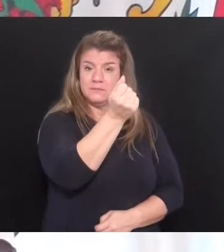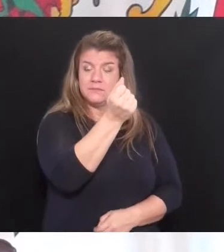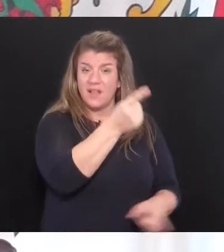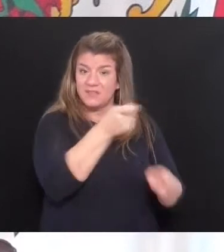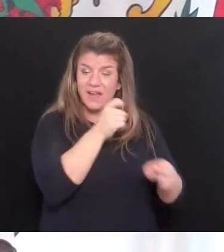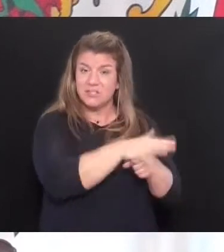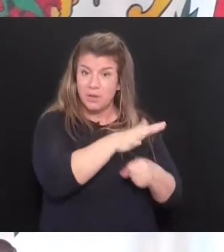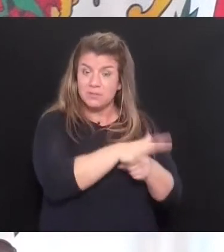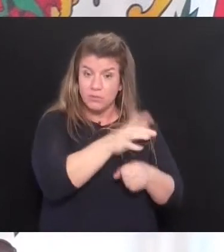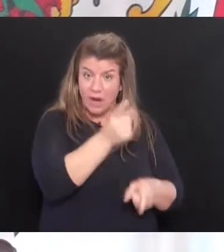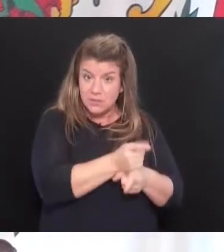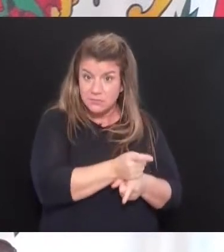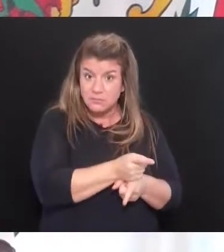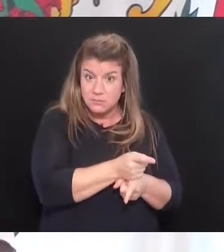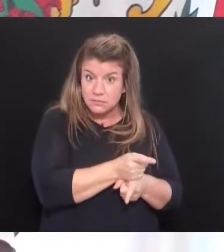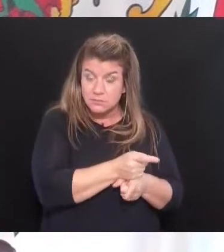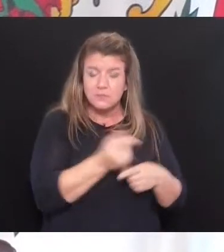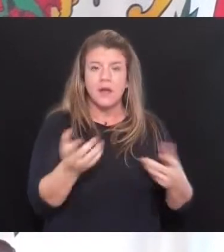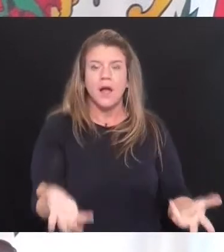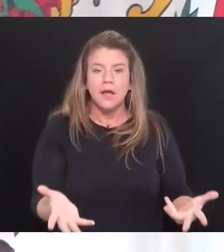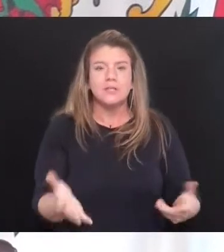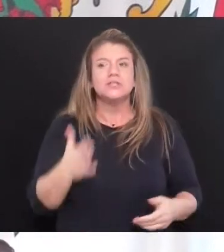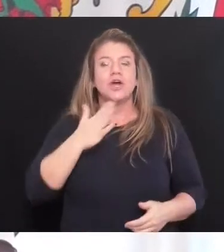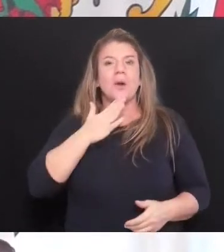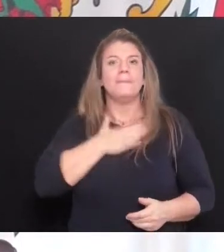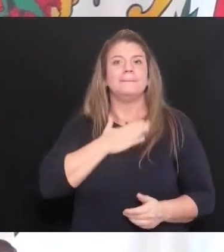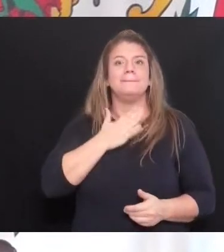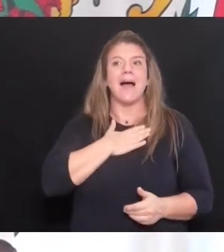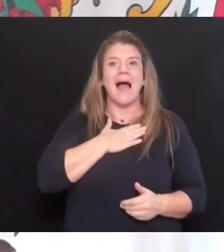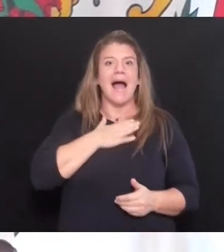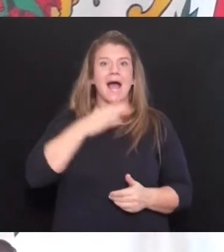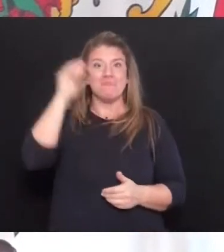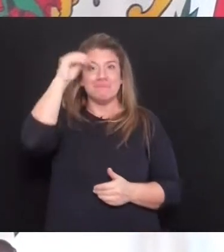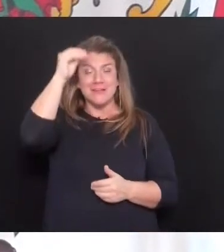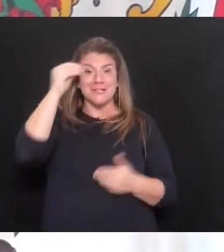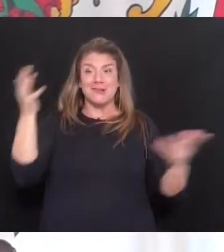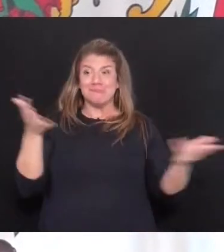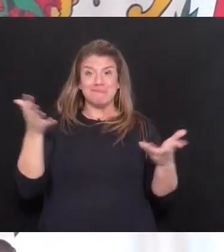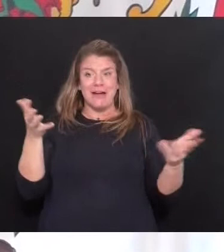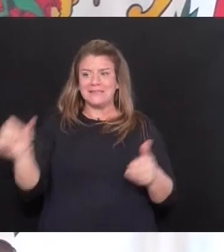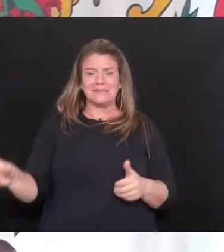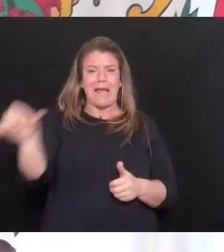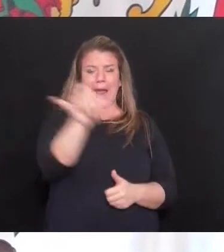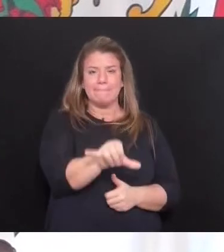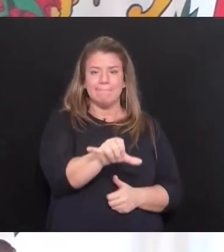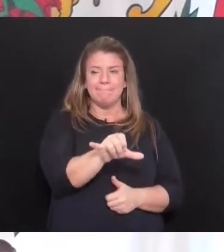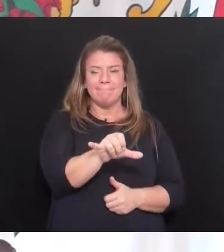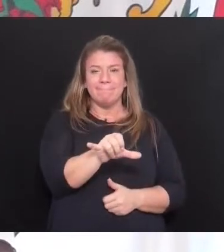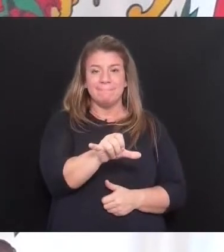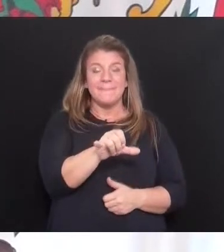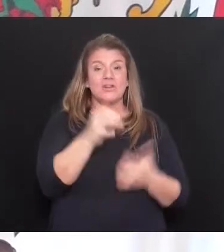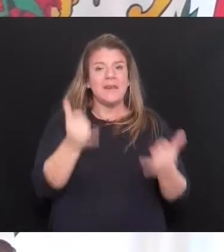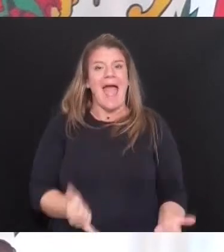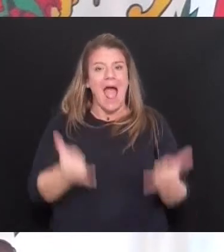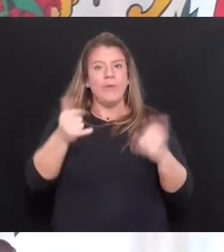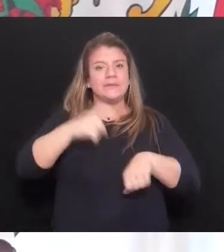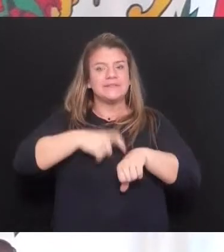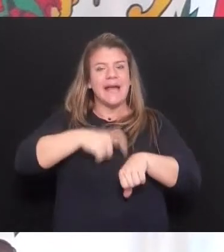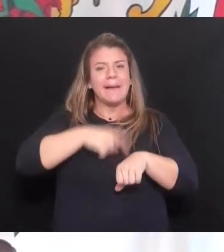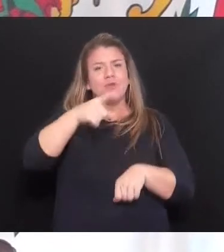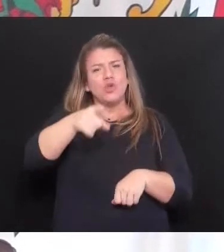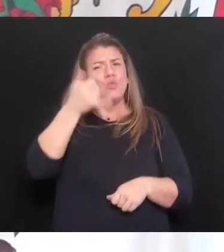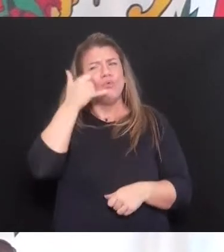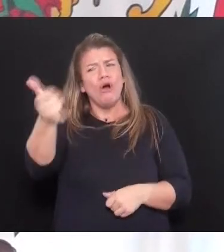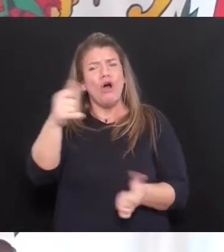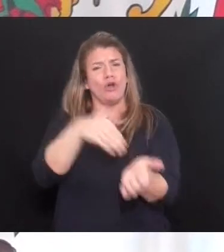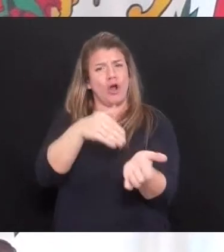as you possibly can. And all I would try to tell everybody is just this. Just talk to your doctors. Just talk